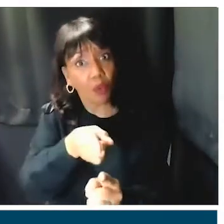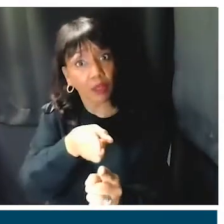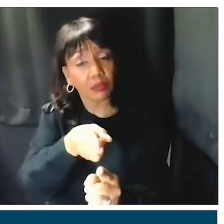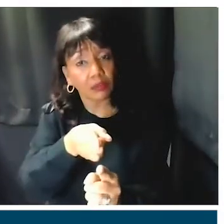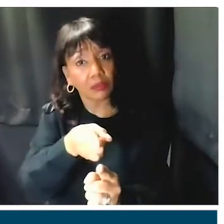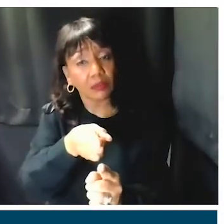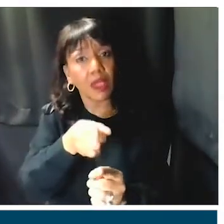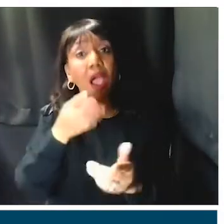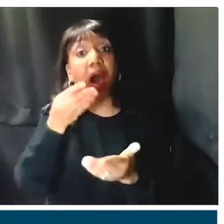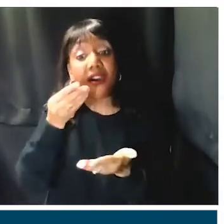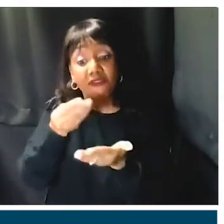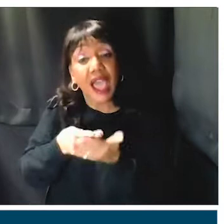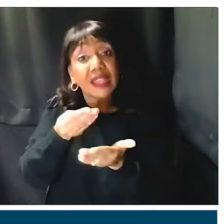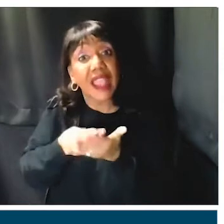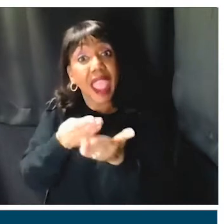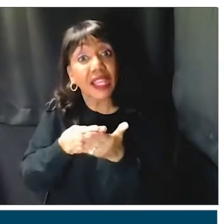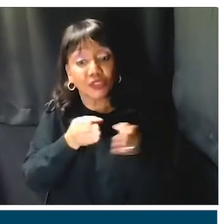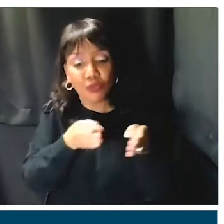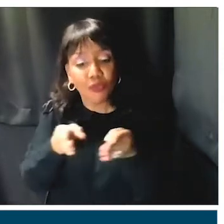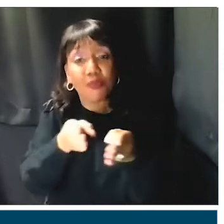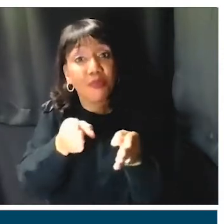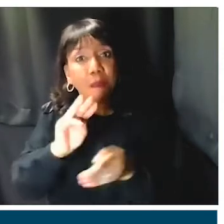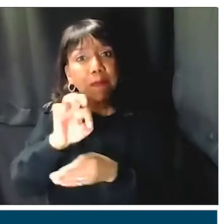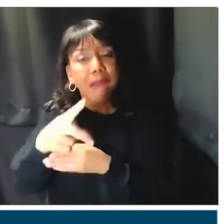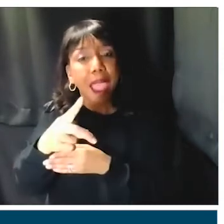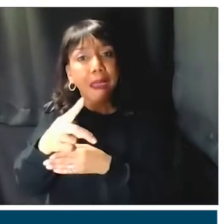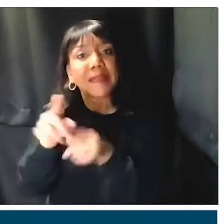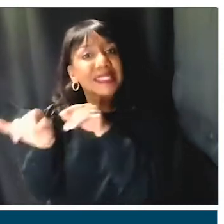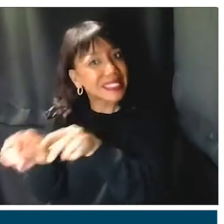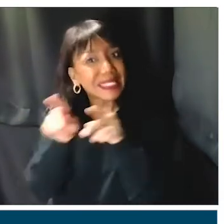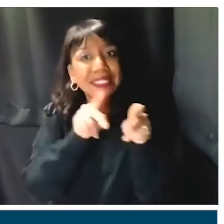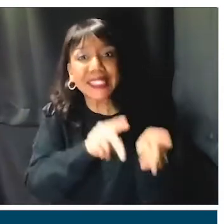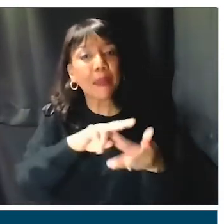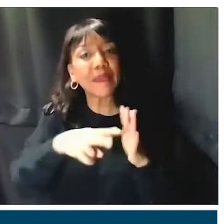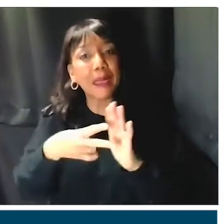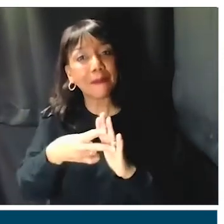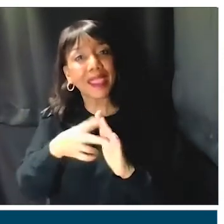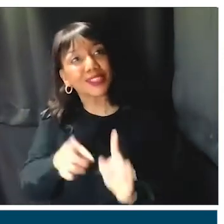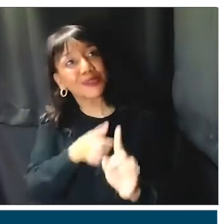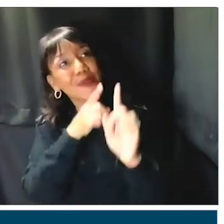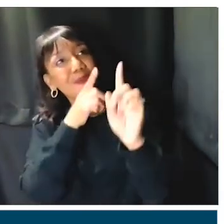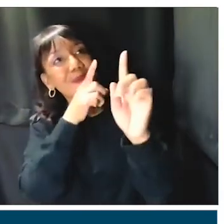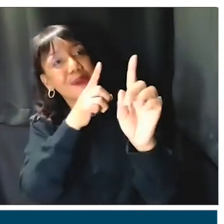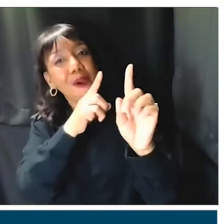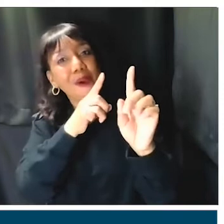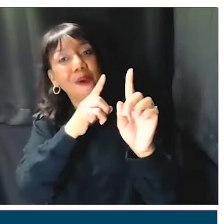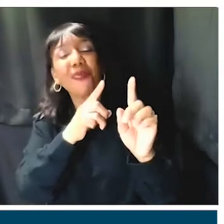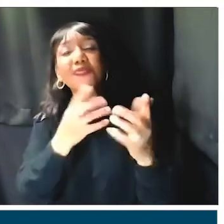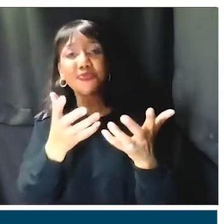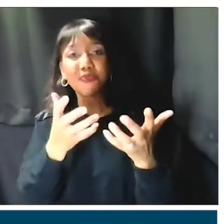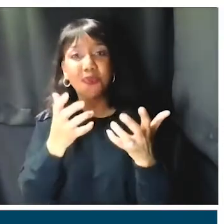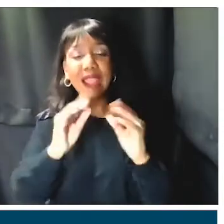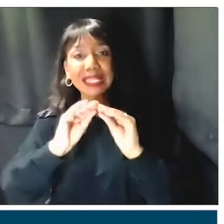going. A financial roadmap is similar. It helps you navigate towards a brighter financial